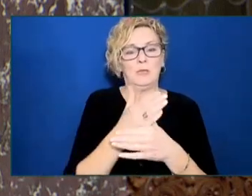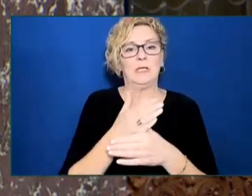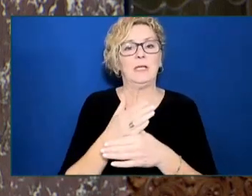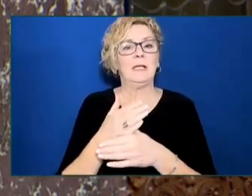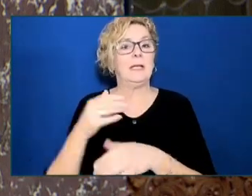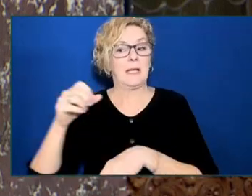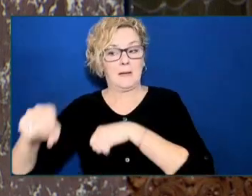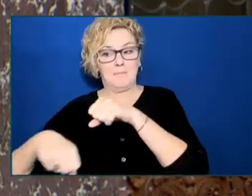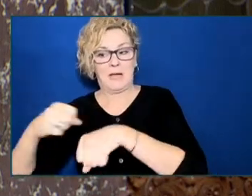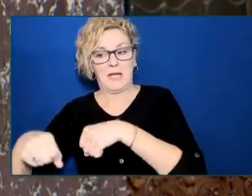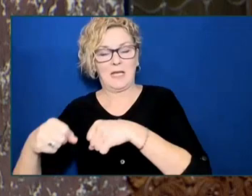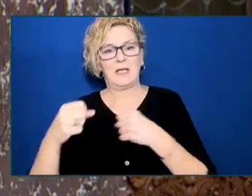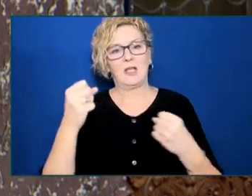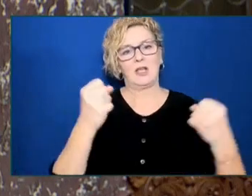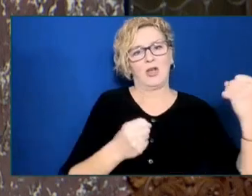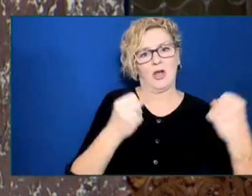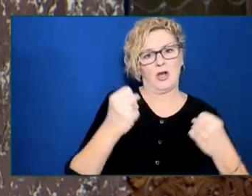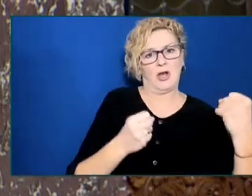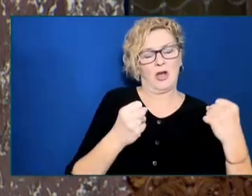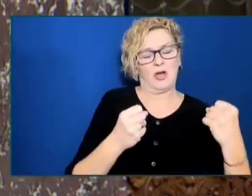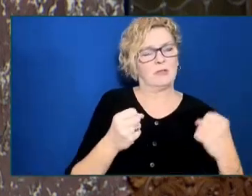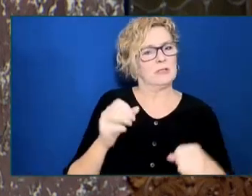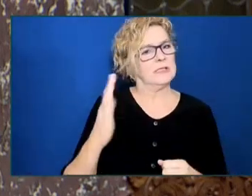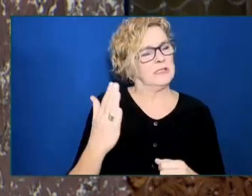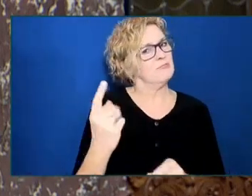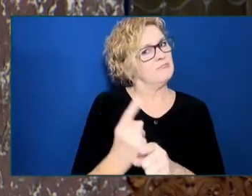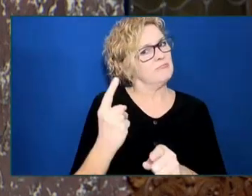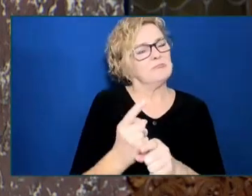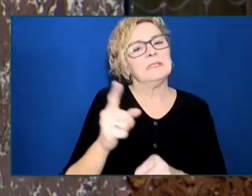and deaths, and it just seems like the right thing to do. Thank you, Mr. Speaker. Thank you. Thank you.